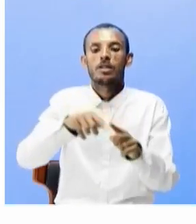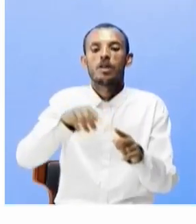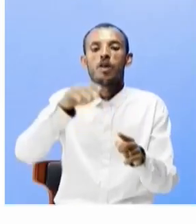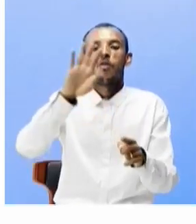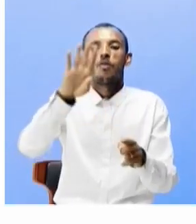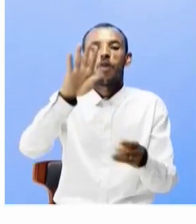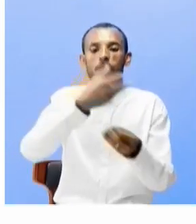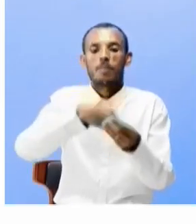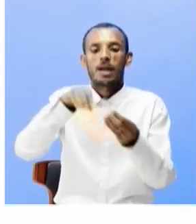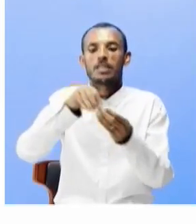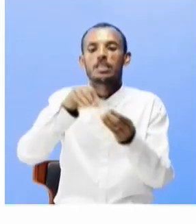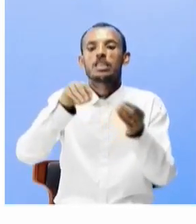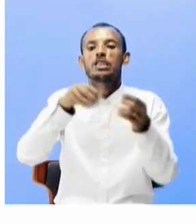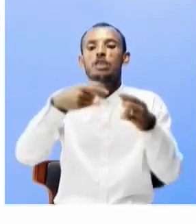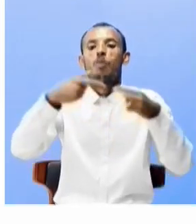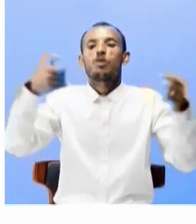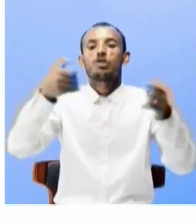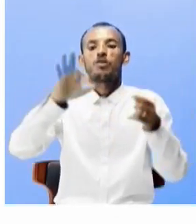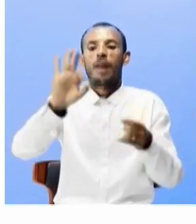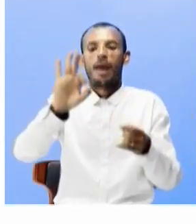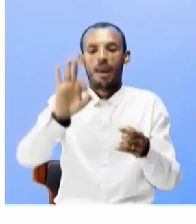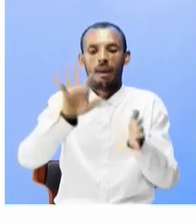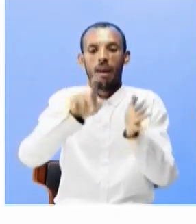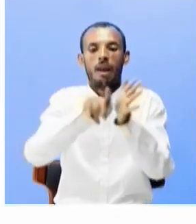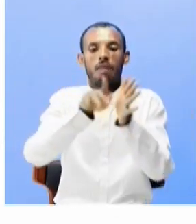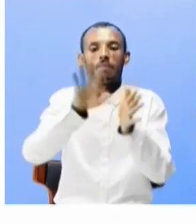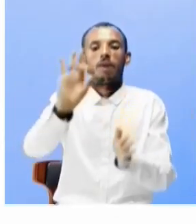is opposite of 9? Negative 9.